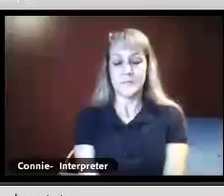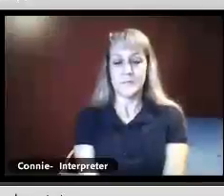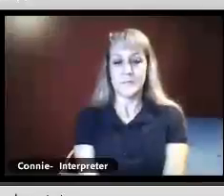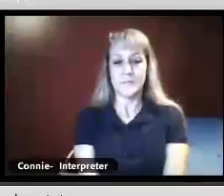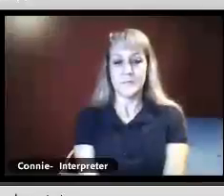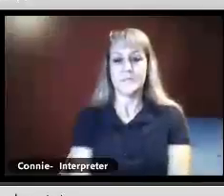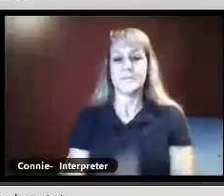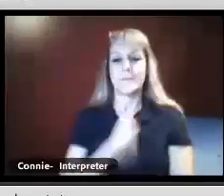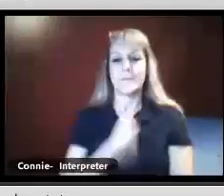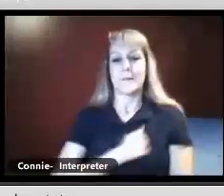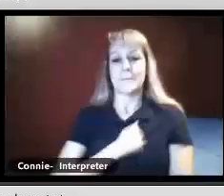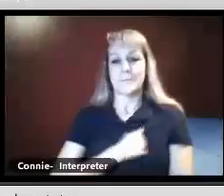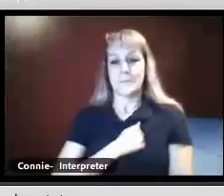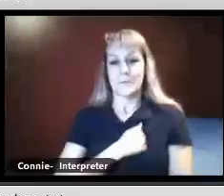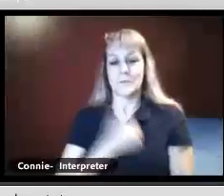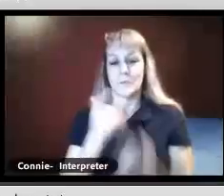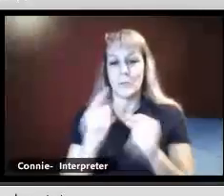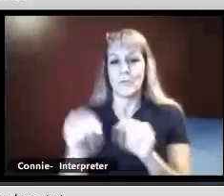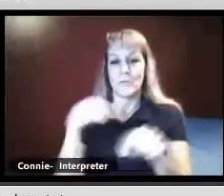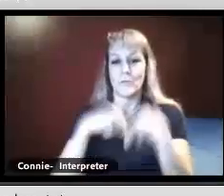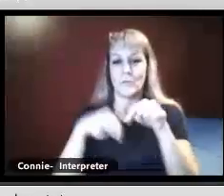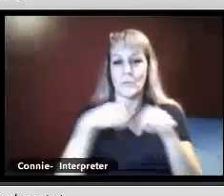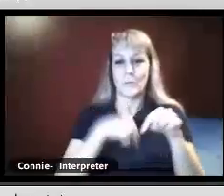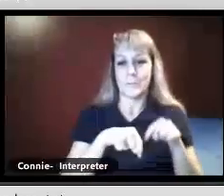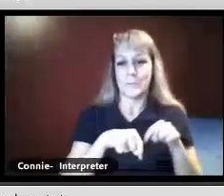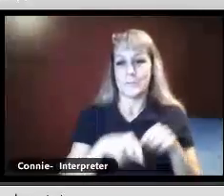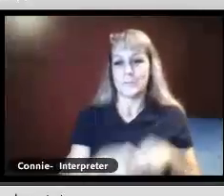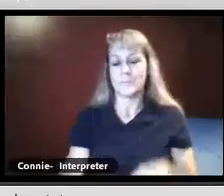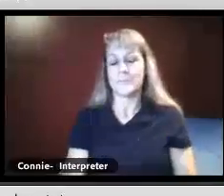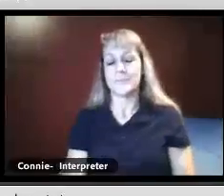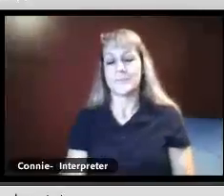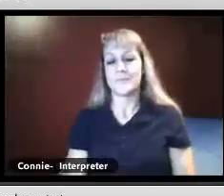Sorry for the delay. I'm trying to get back to a particular page.